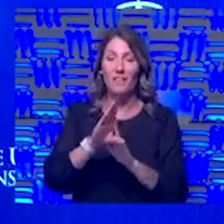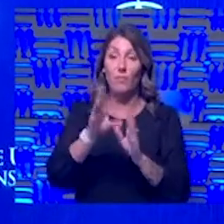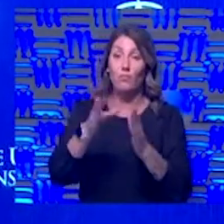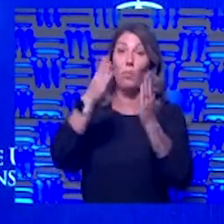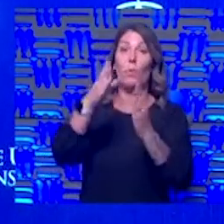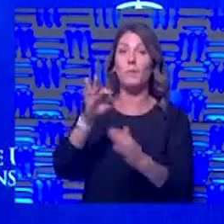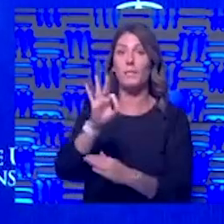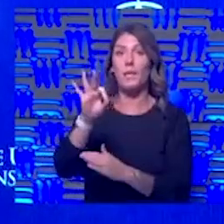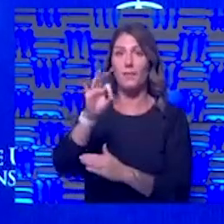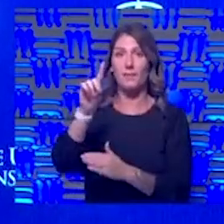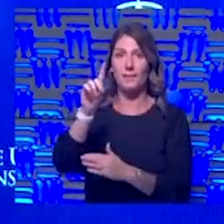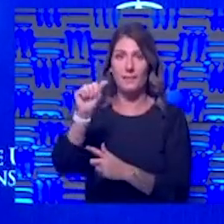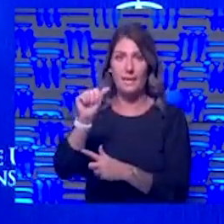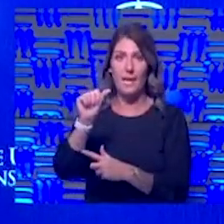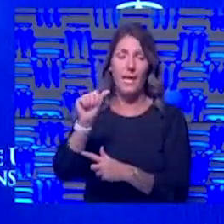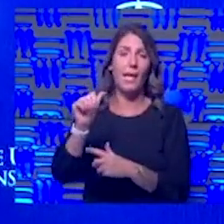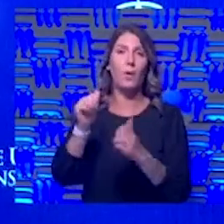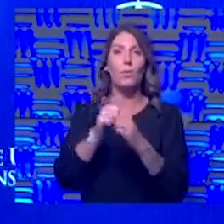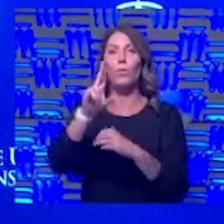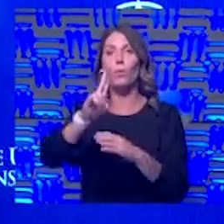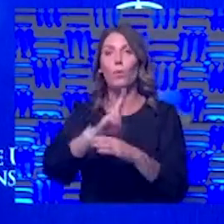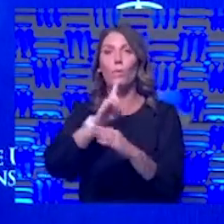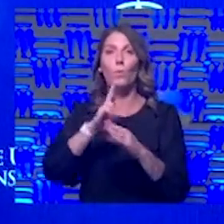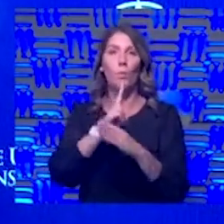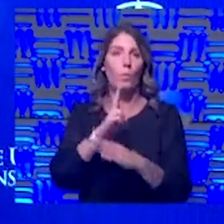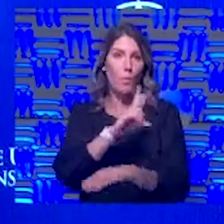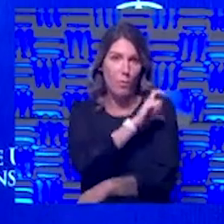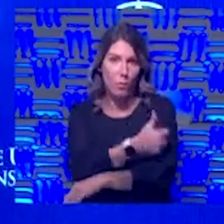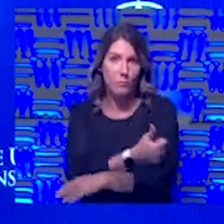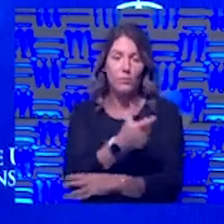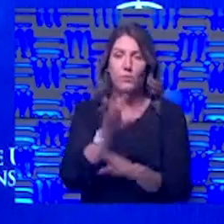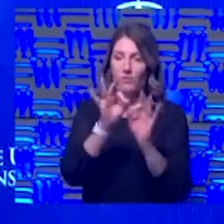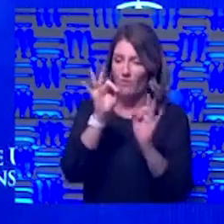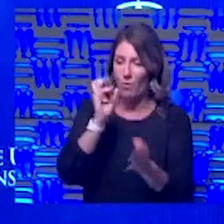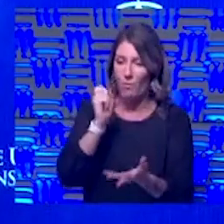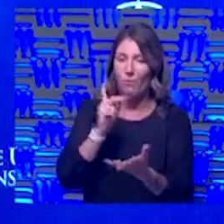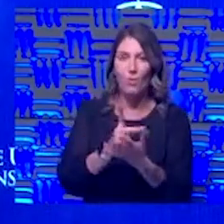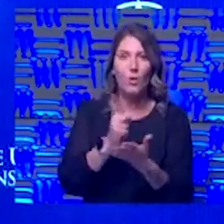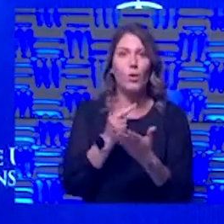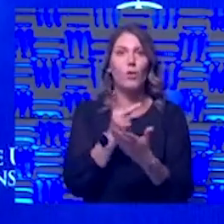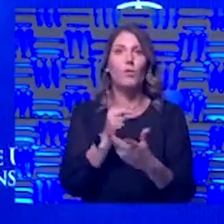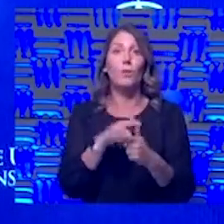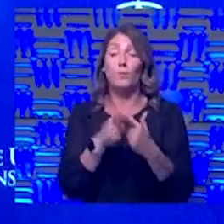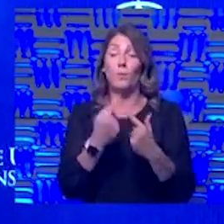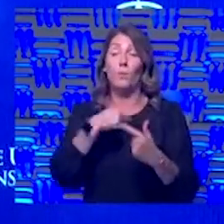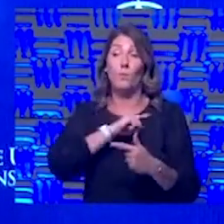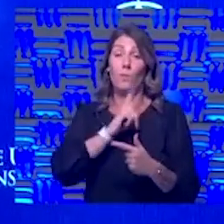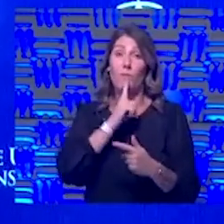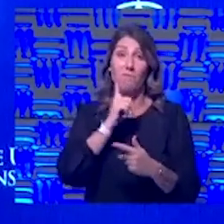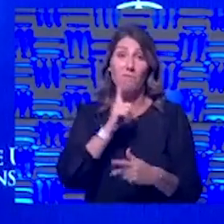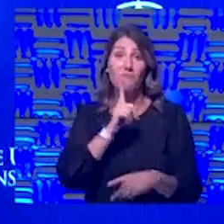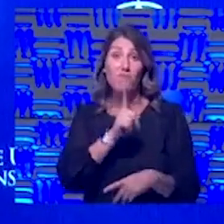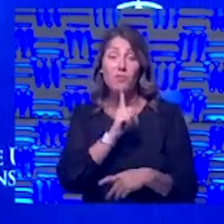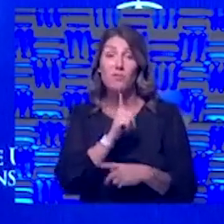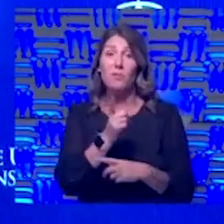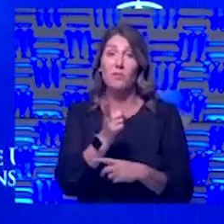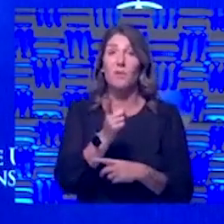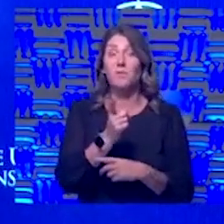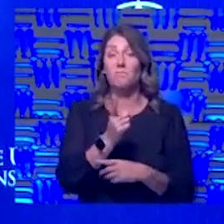to get their early use authorization form completed. And we're pretty convinced they've got good technology. We've examined that pretty